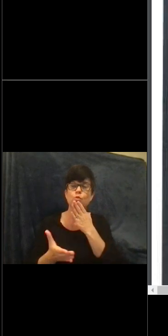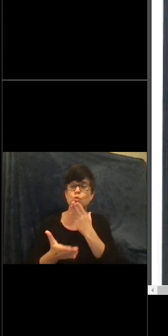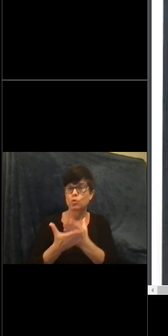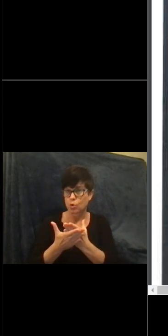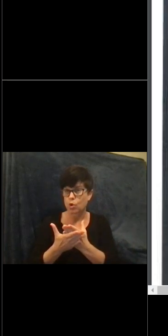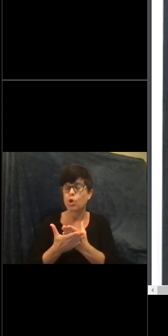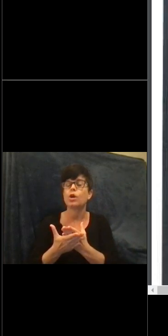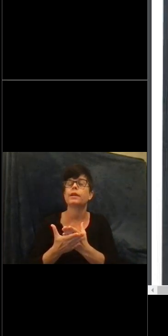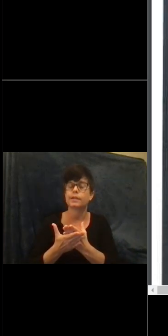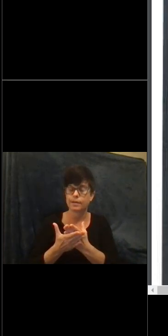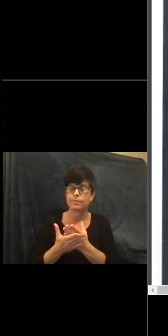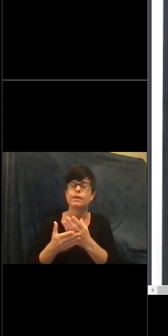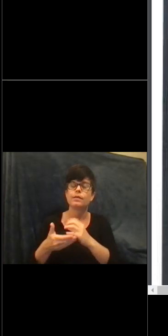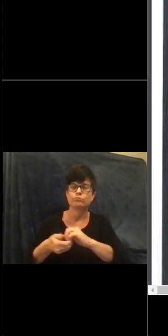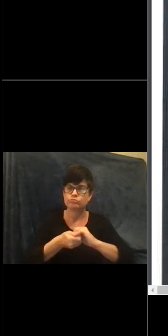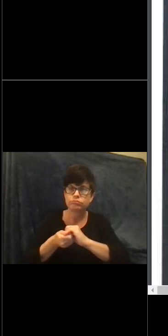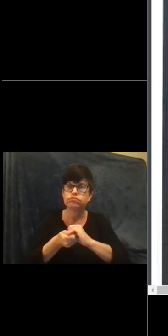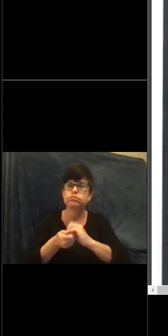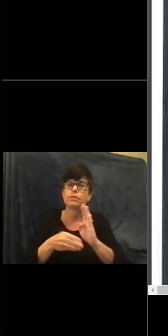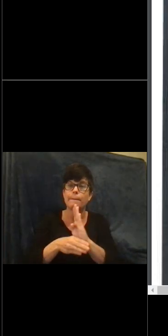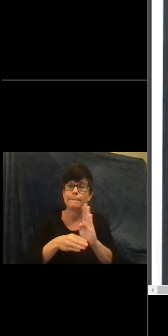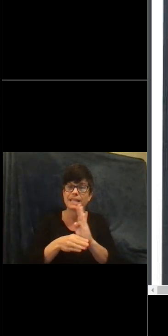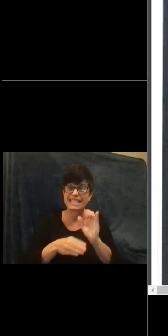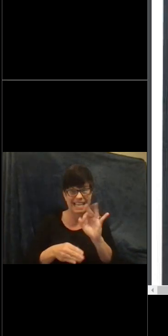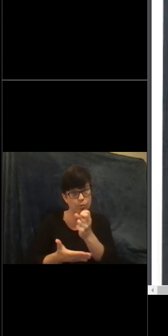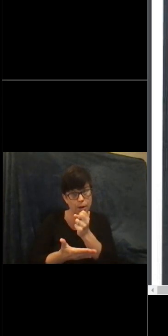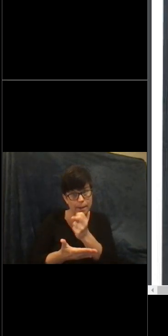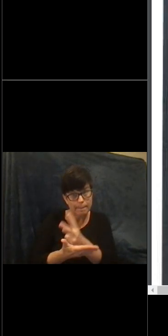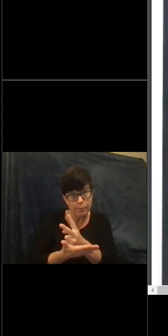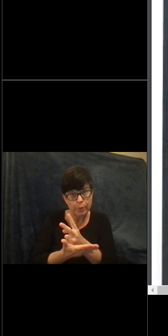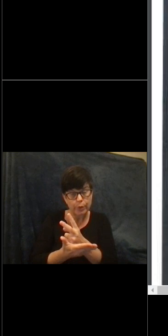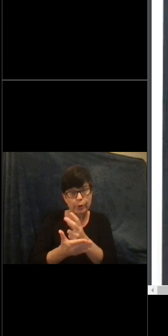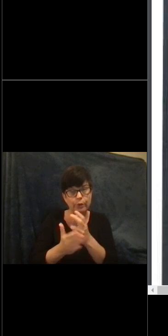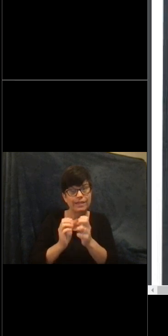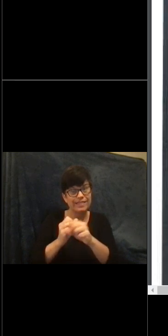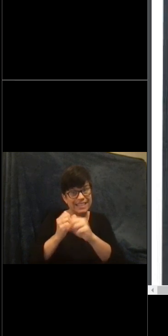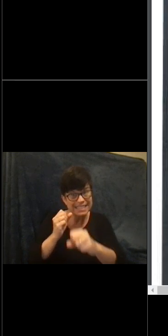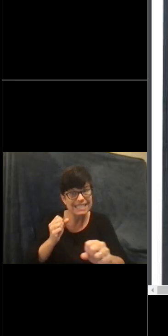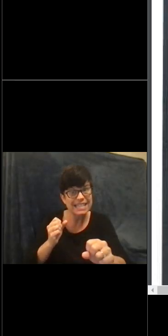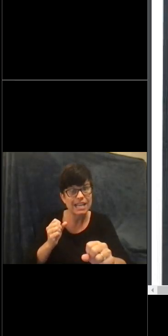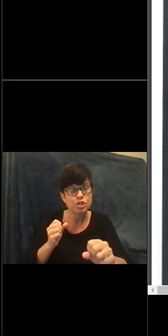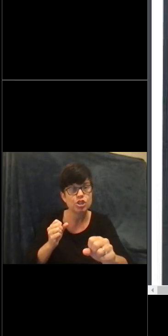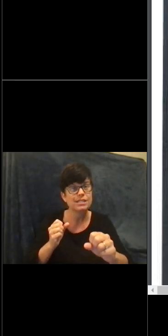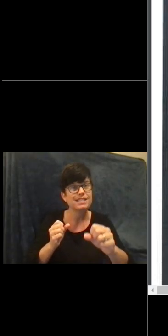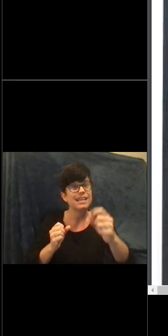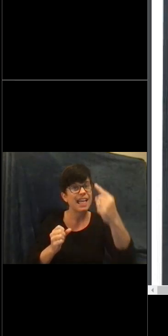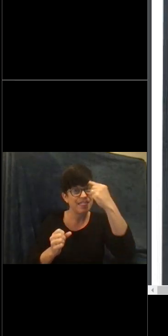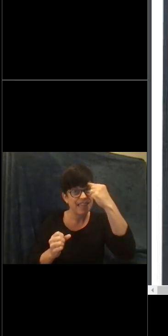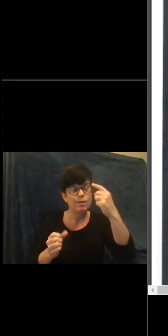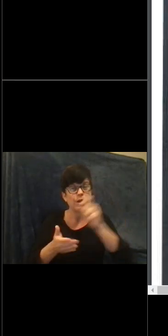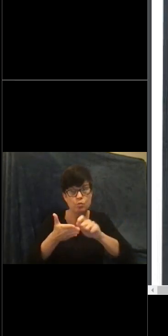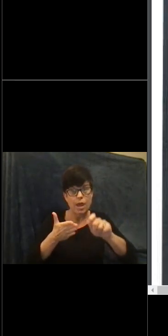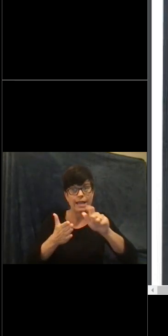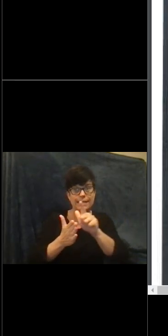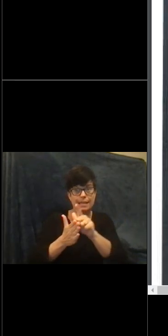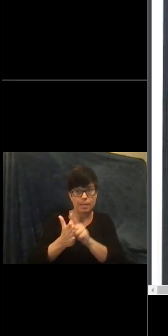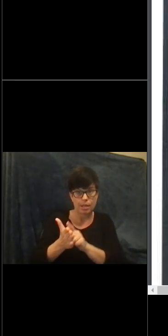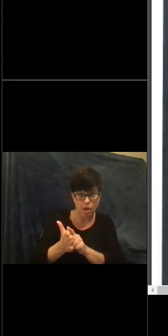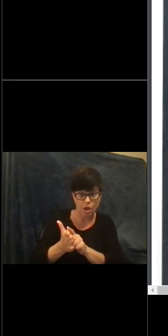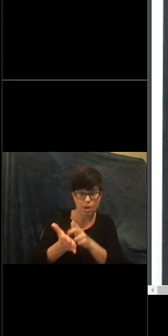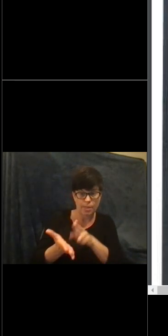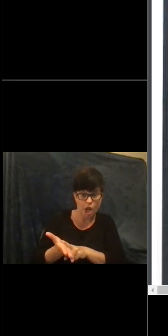this extension out of good faith, you know, I need to know certain, legally binded, that there's going to be some public